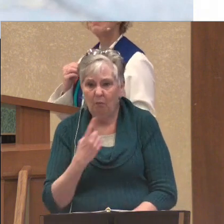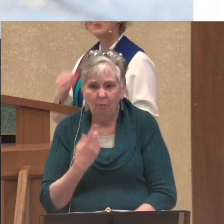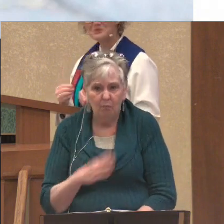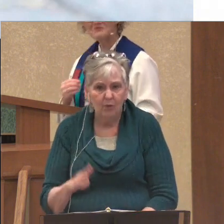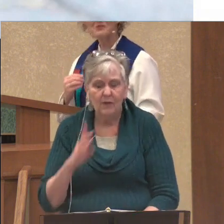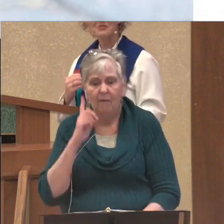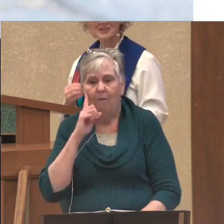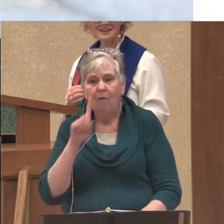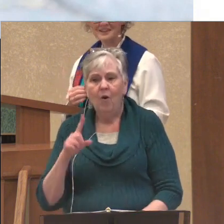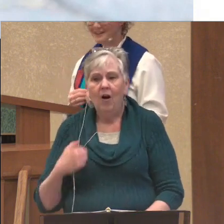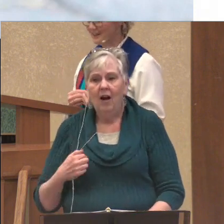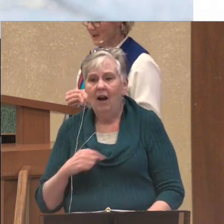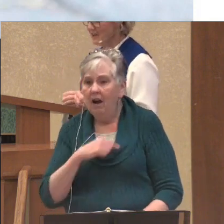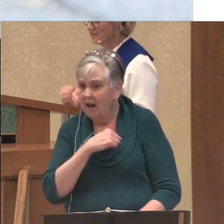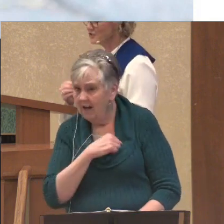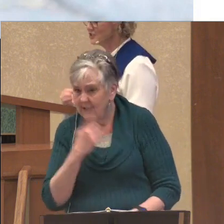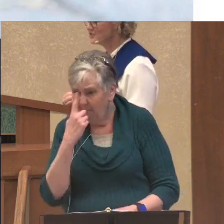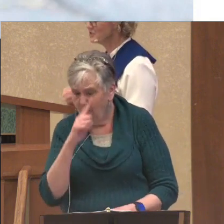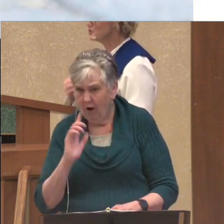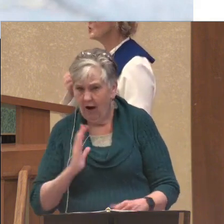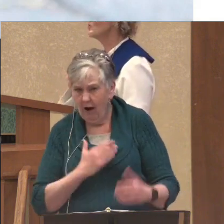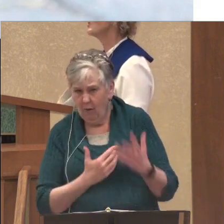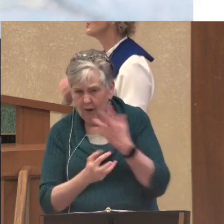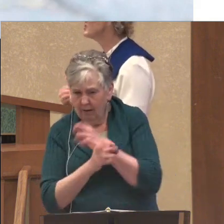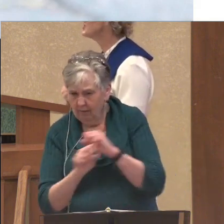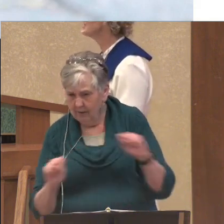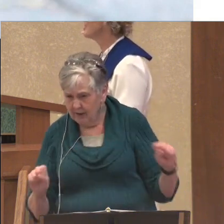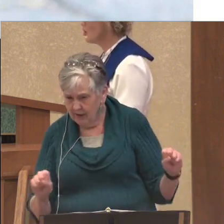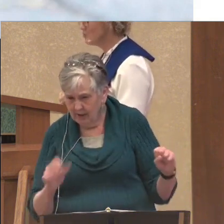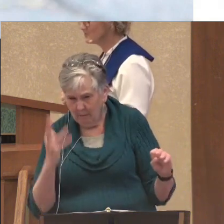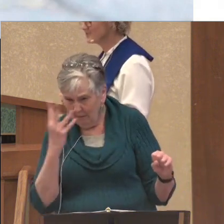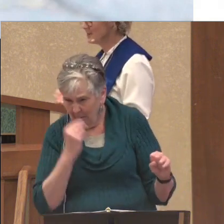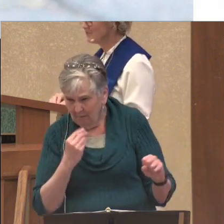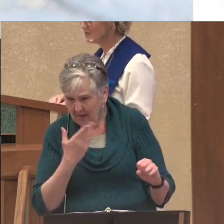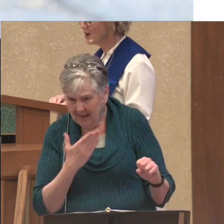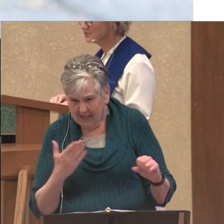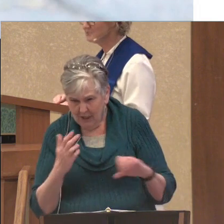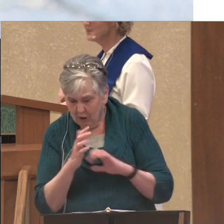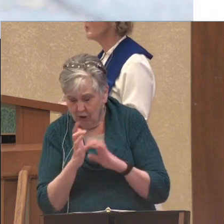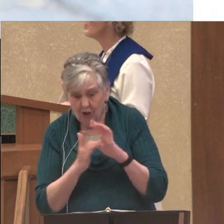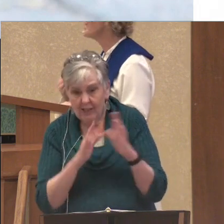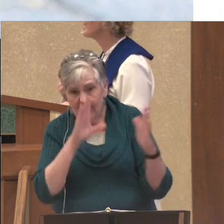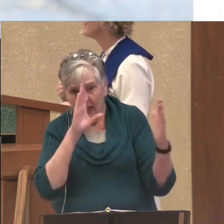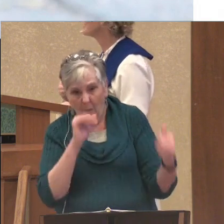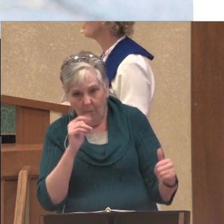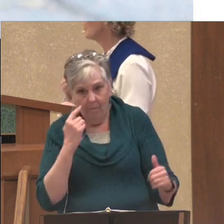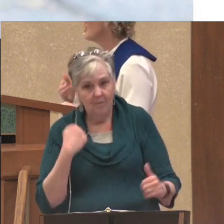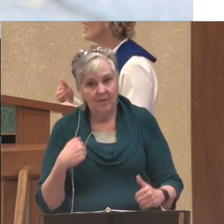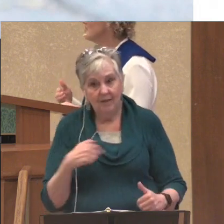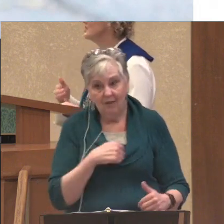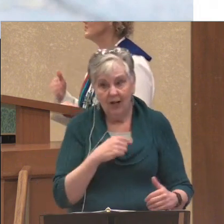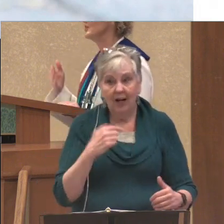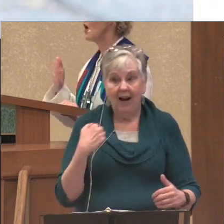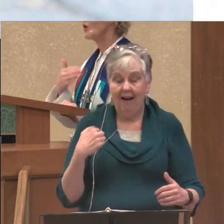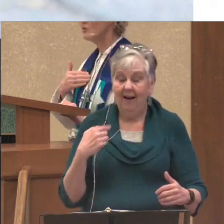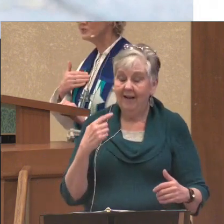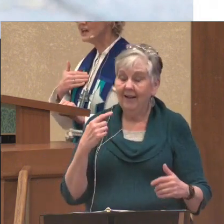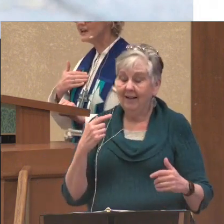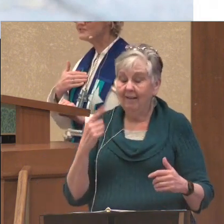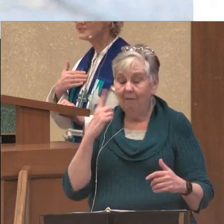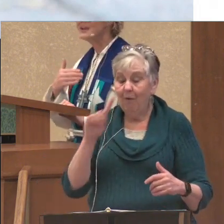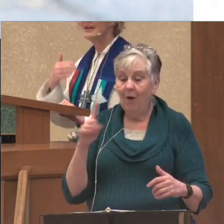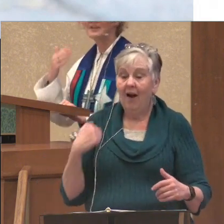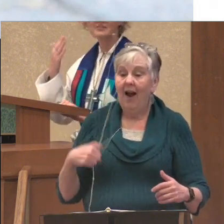It's a beautiful thing that Jesus so urgently hopes for us to be awake to welcome him in our